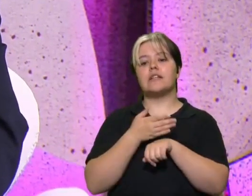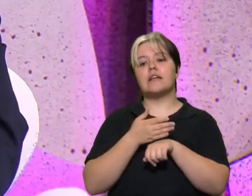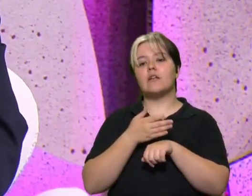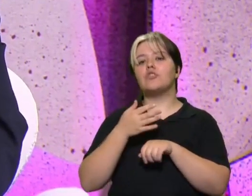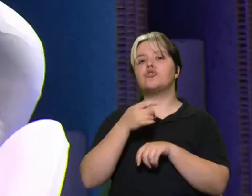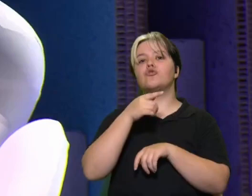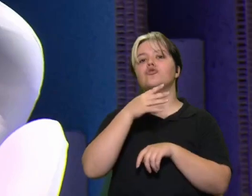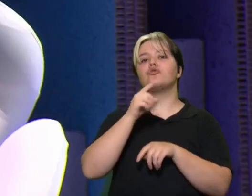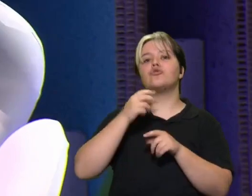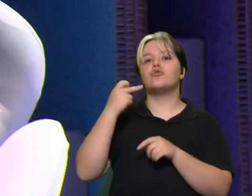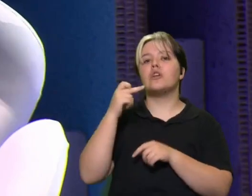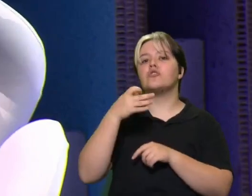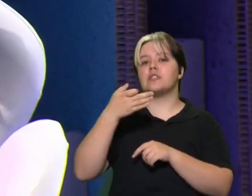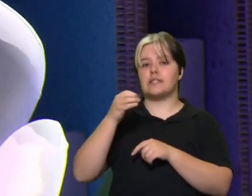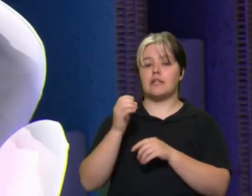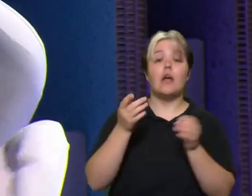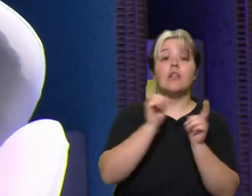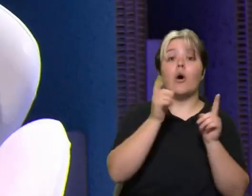research.